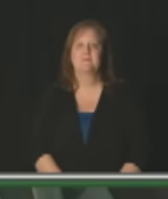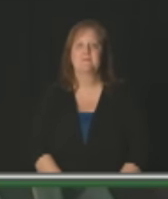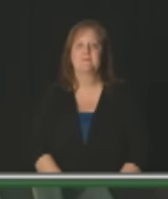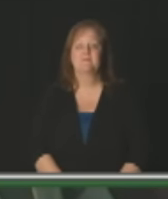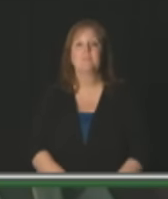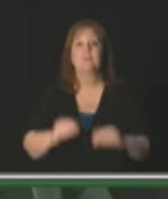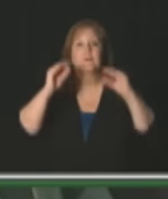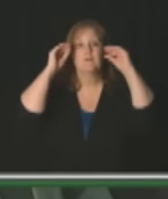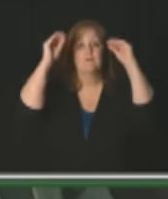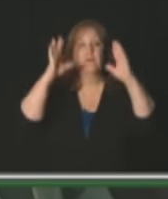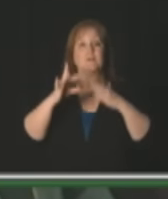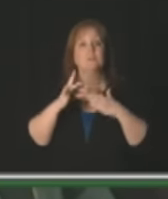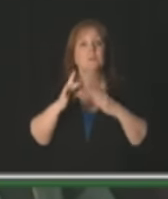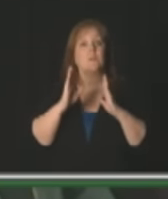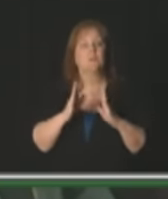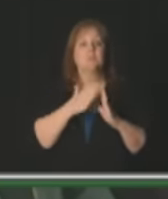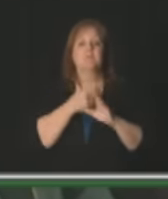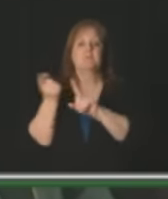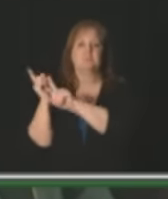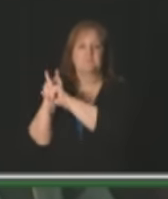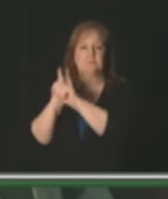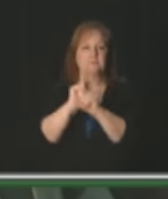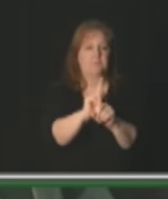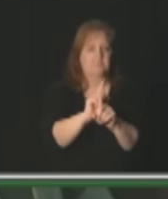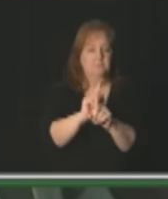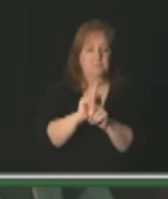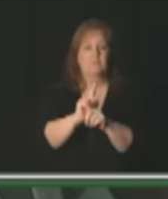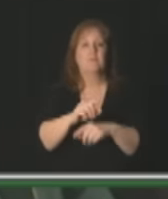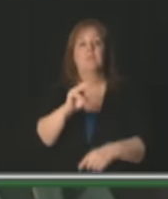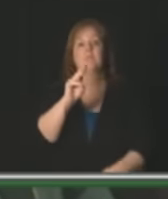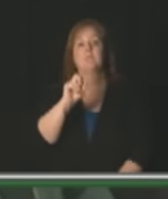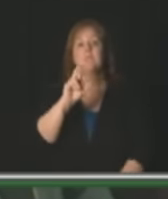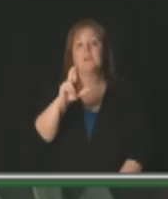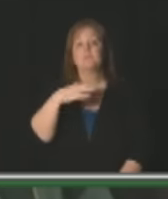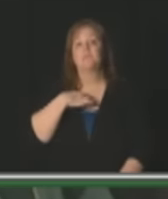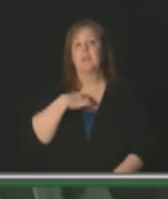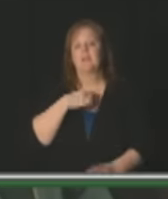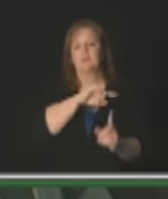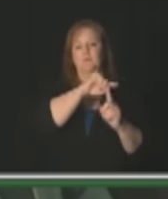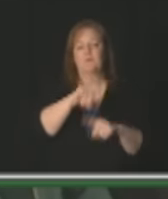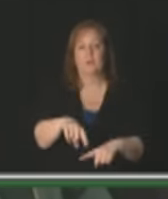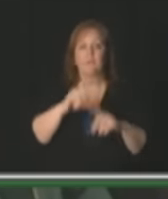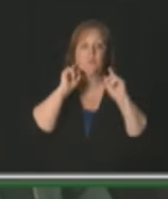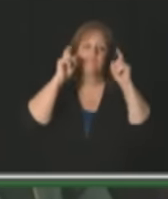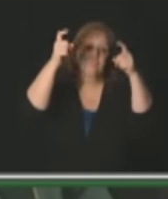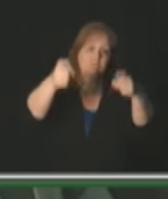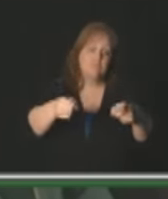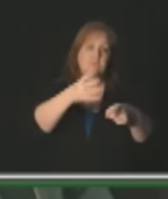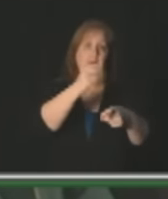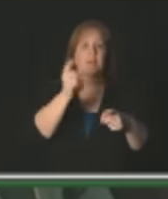Will the faculty marshals please direct the master's candidates to the stage to be hooded and recognized?